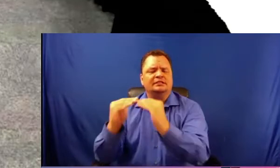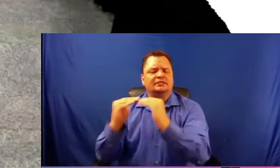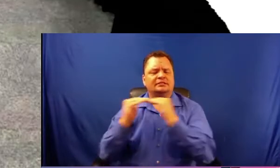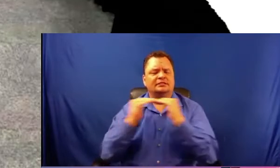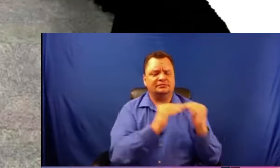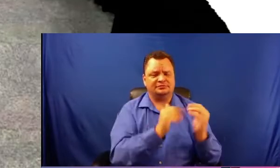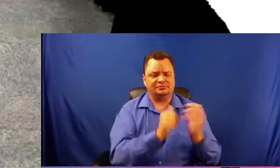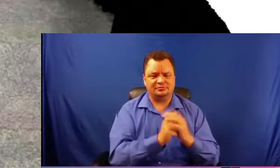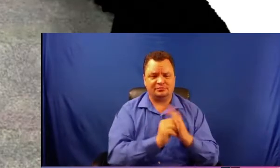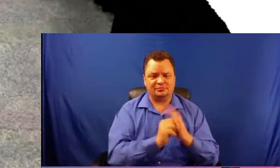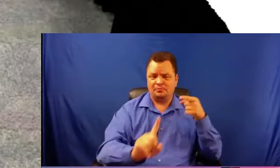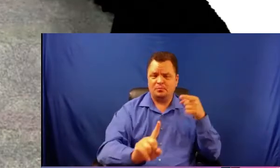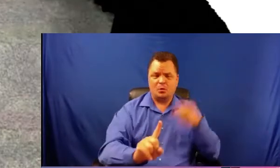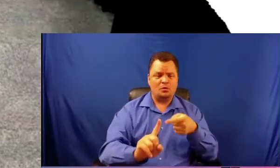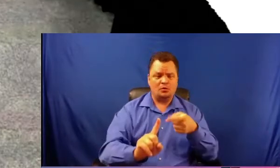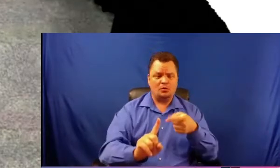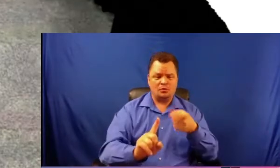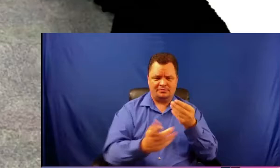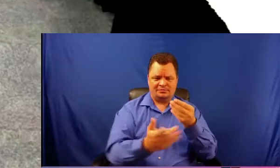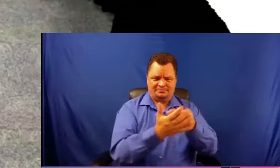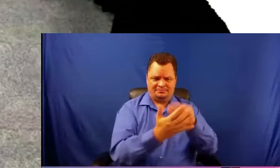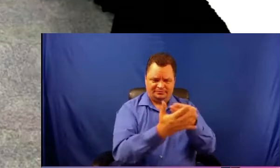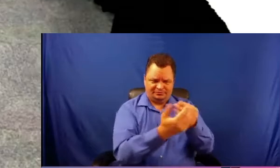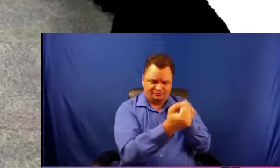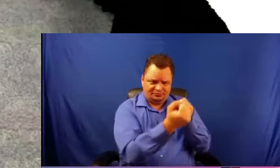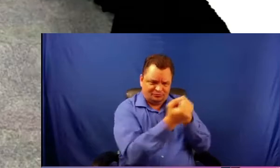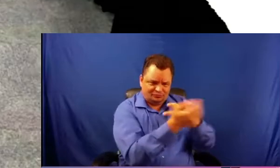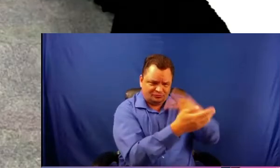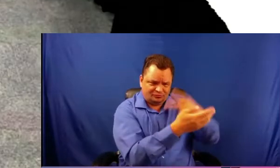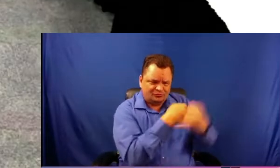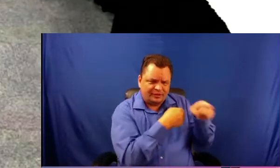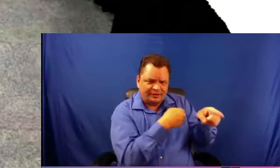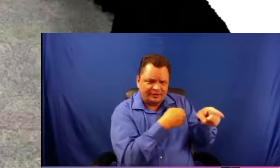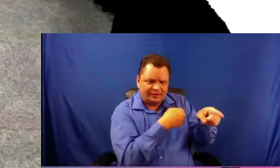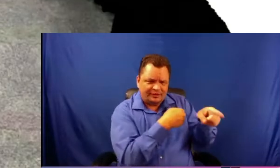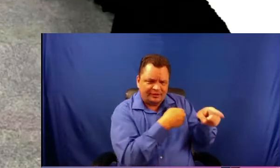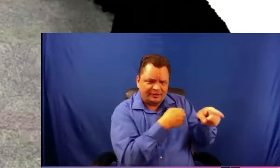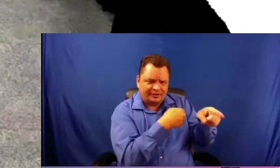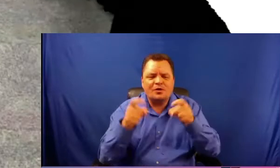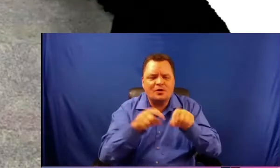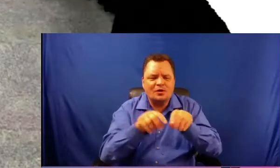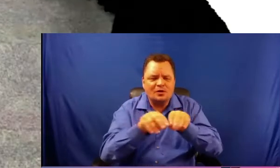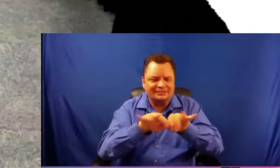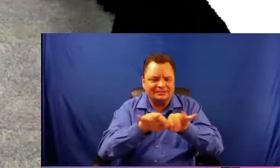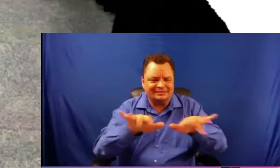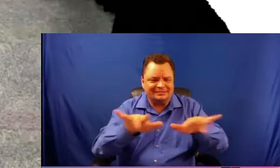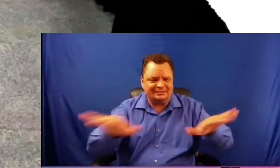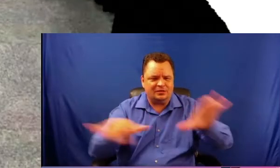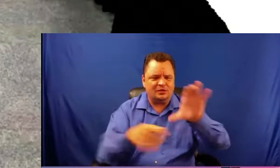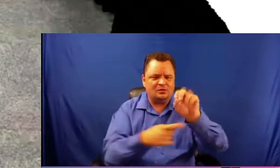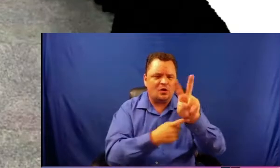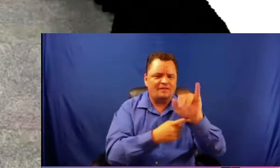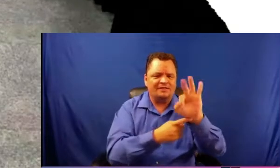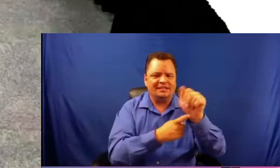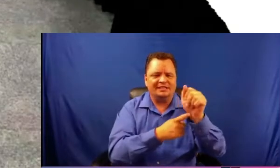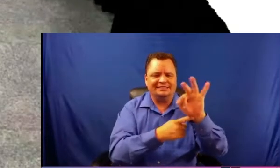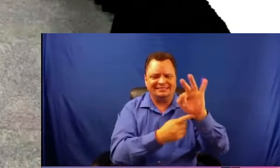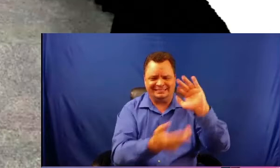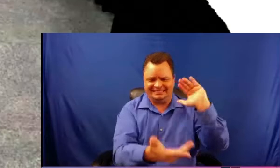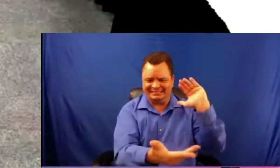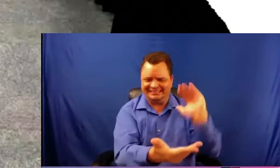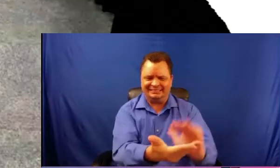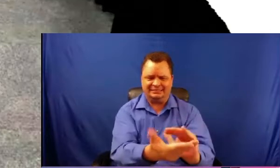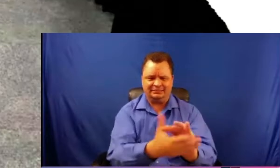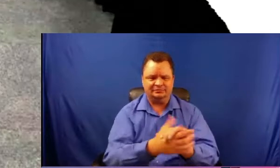the project to control the spread of COVID-19 in the state of Colorado, and whereas the objectives of this project are